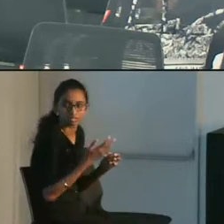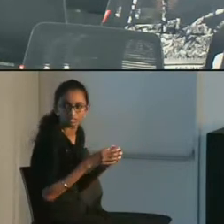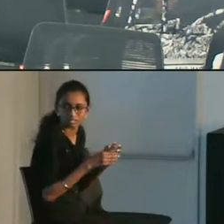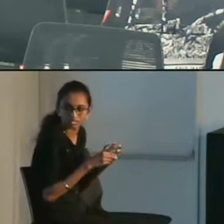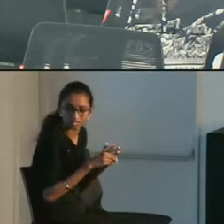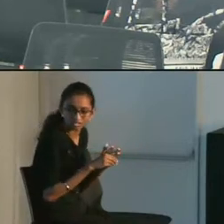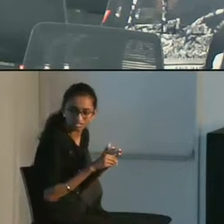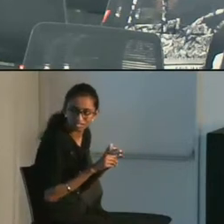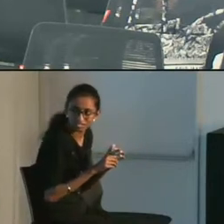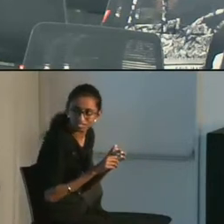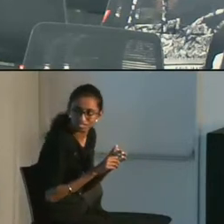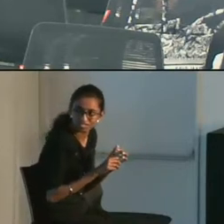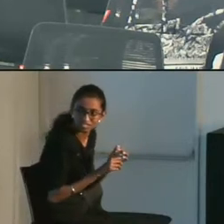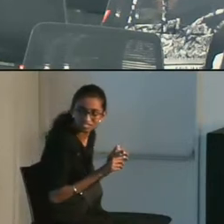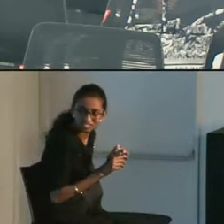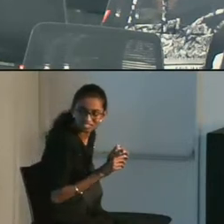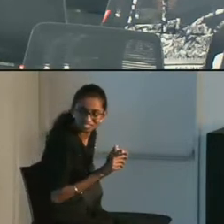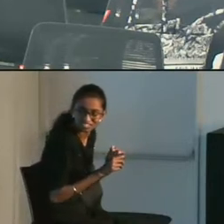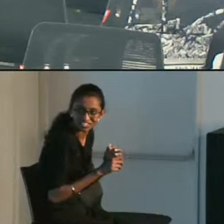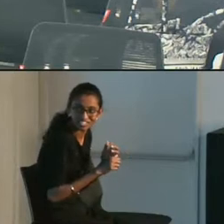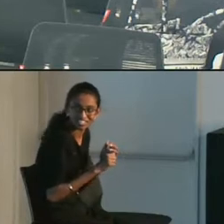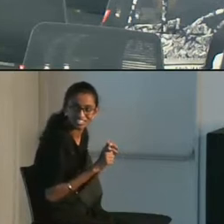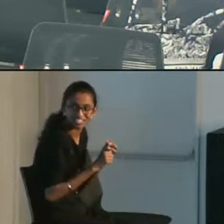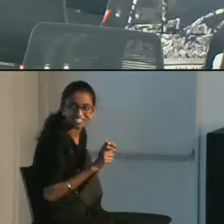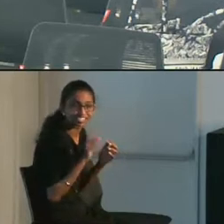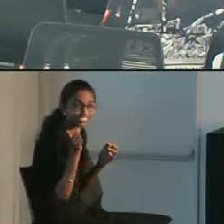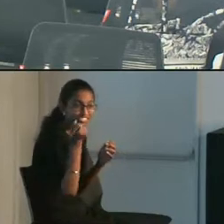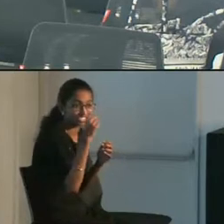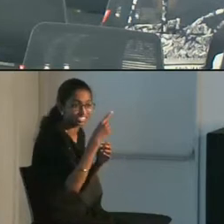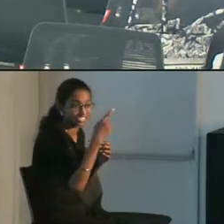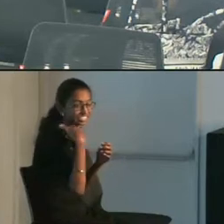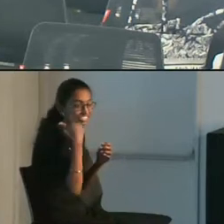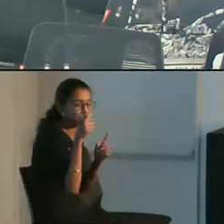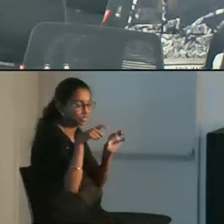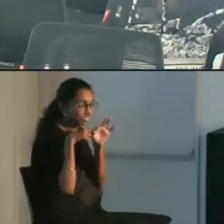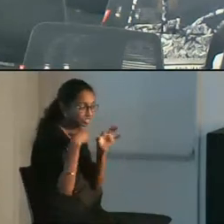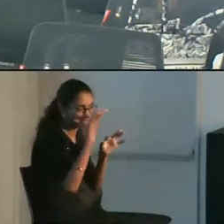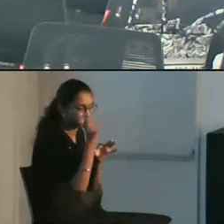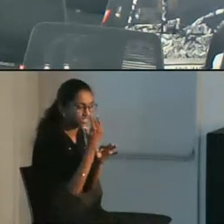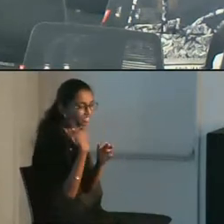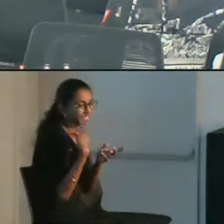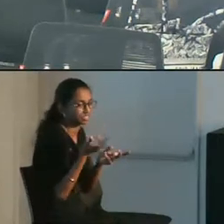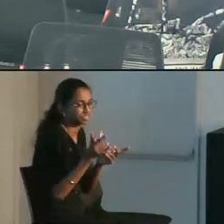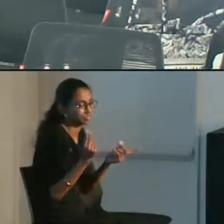Can I answer before I forget what the questions are? First, to answer your question,